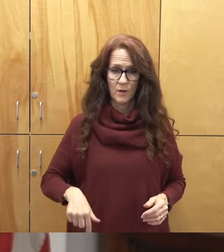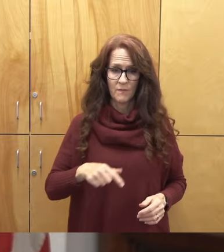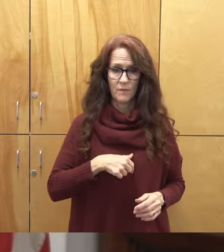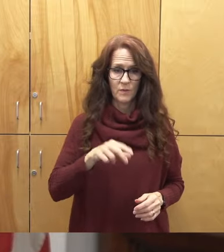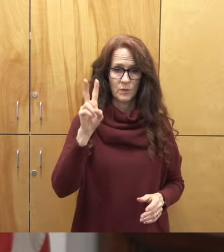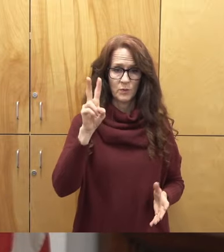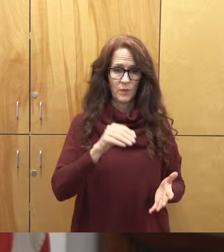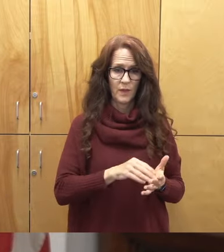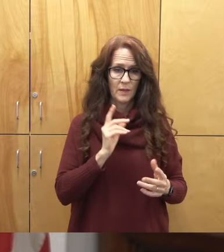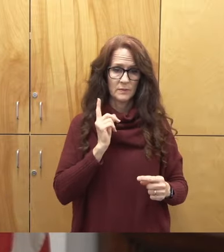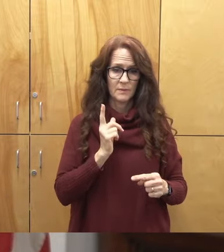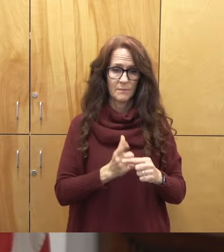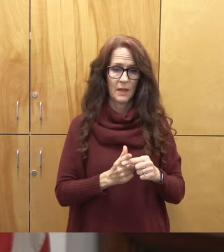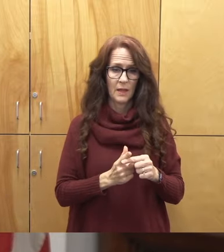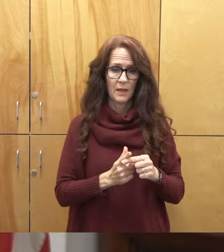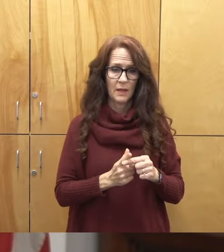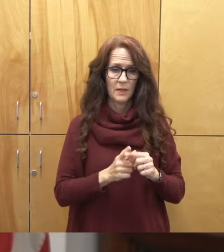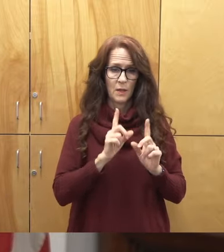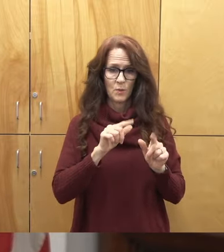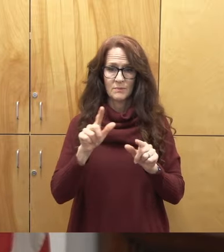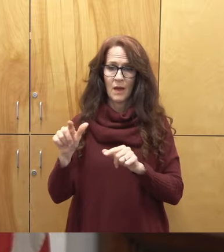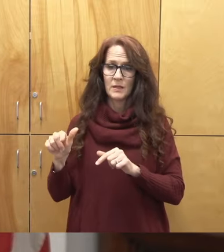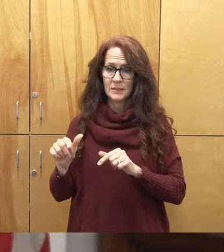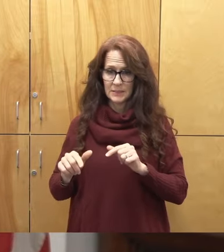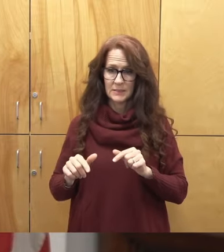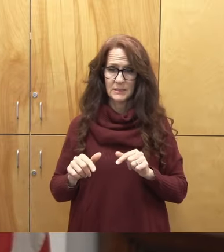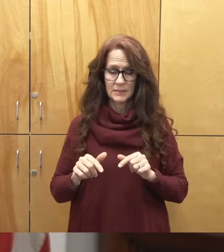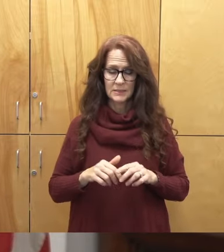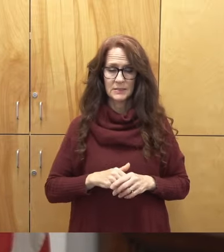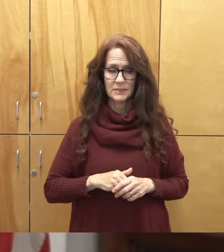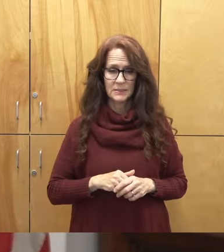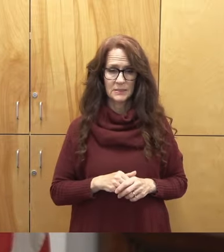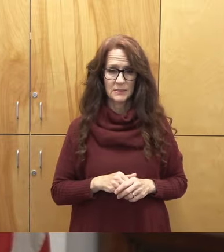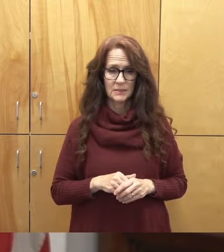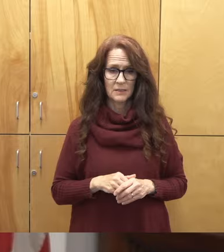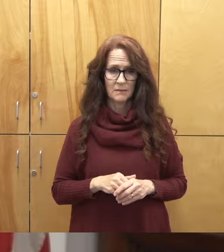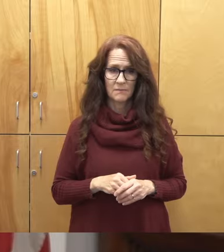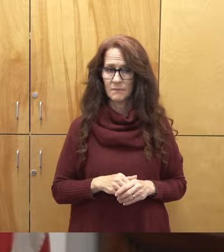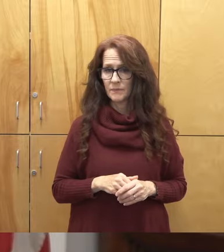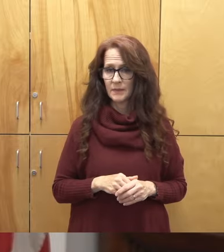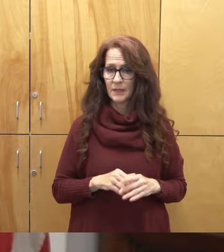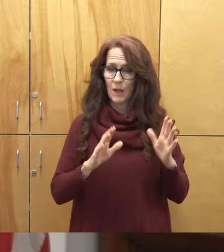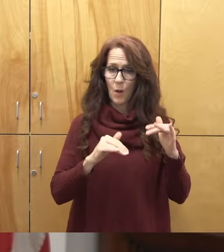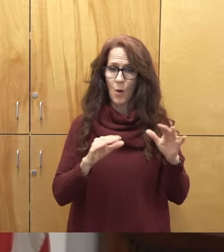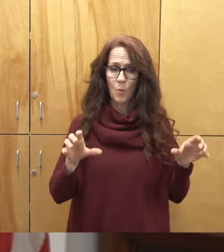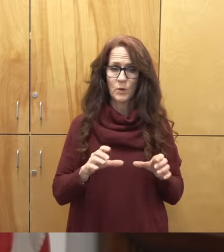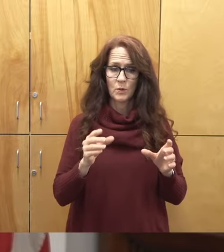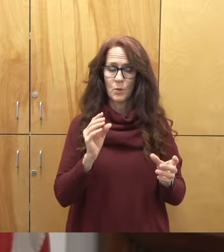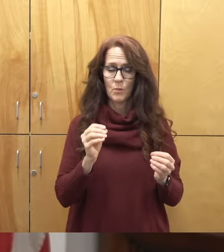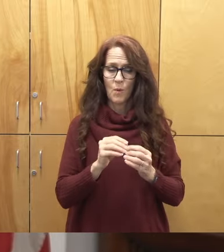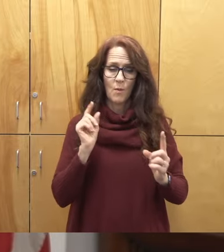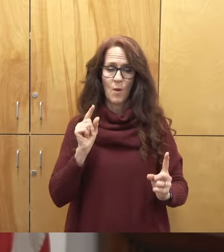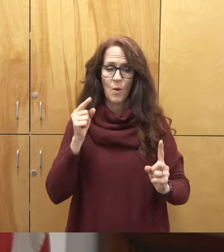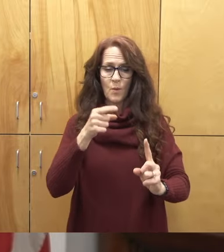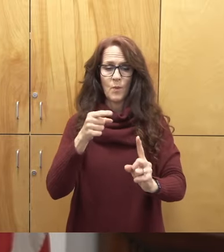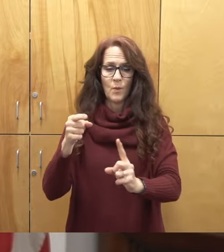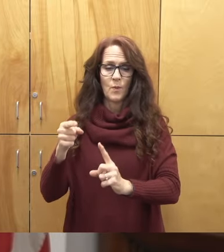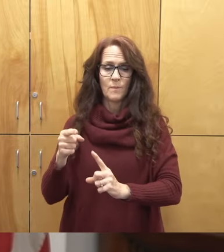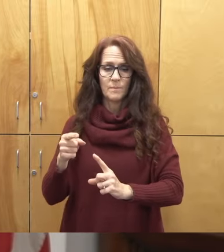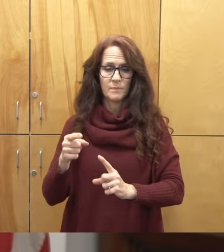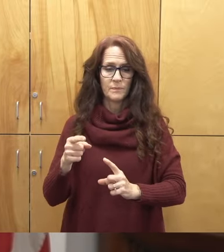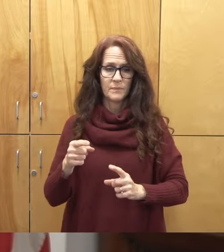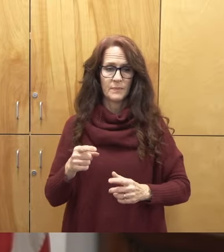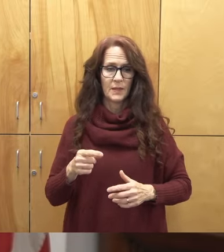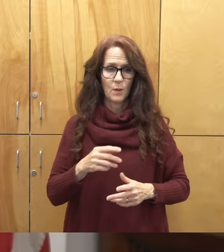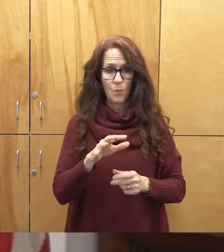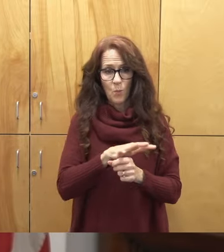2,000 plus respondents, I think we can do more as a district, right? Be very intentional about what spaces we're